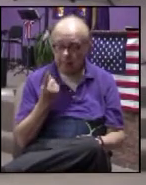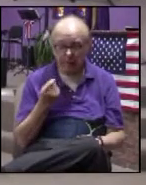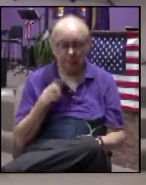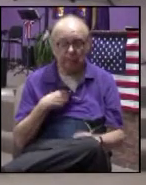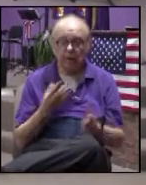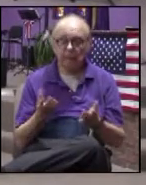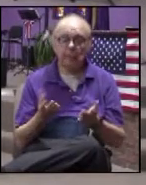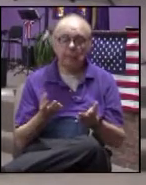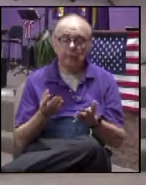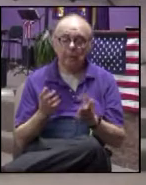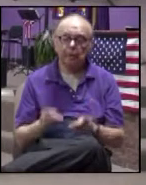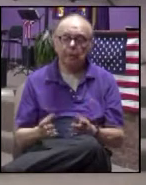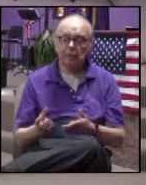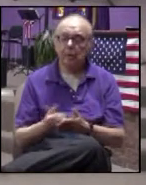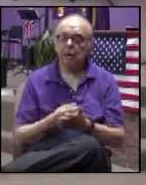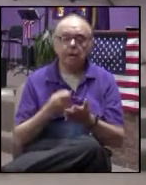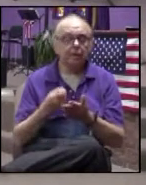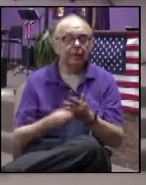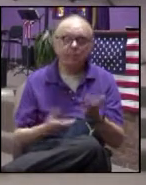collector.